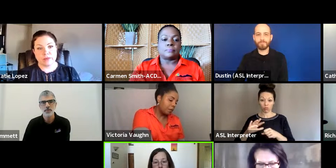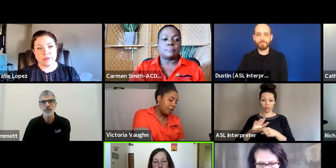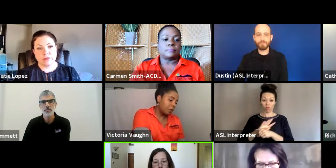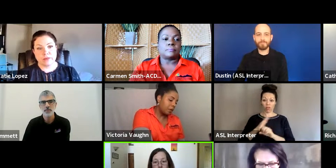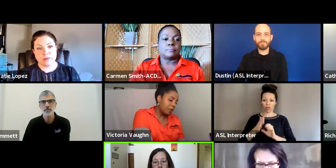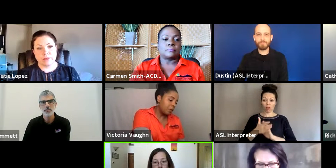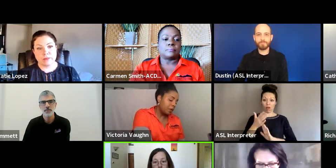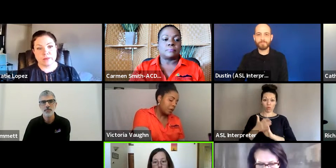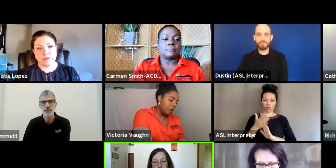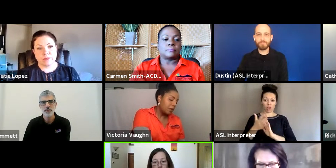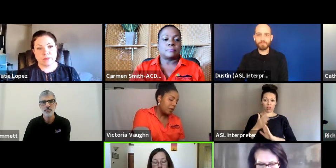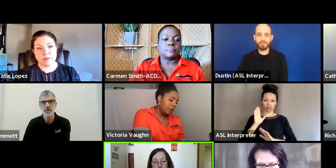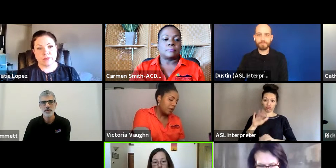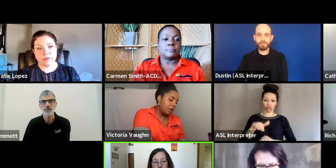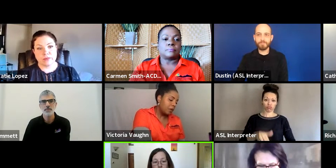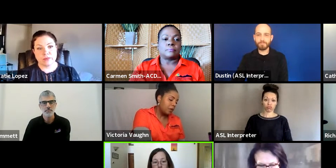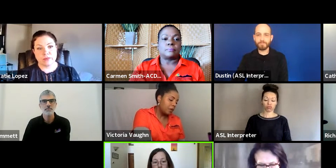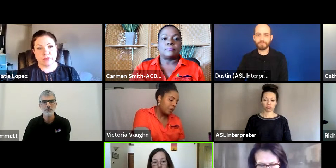operational.